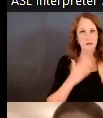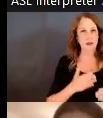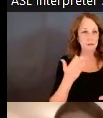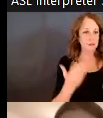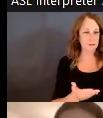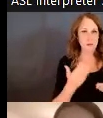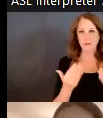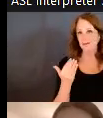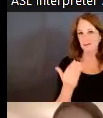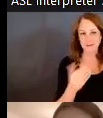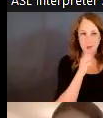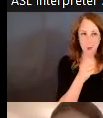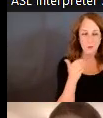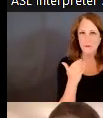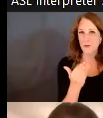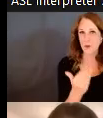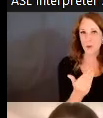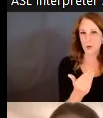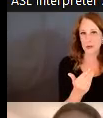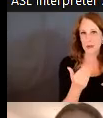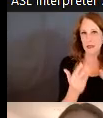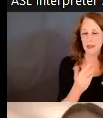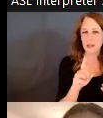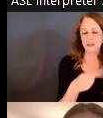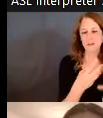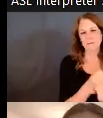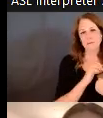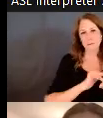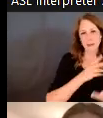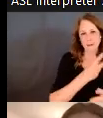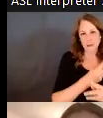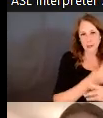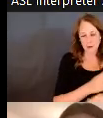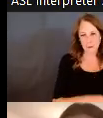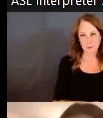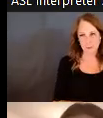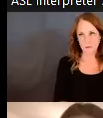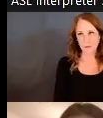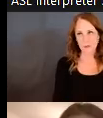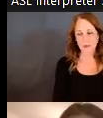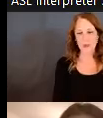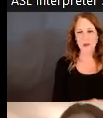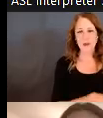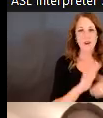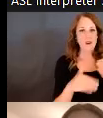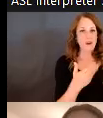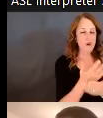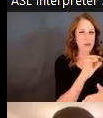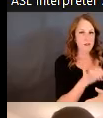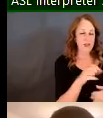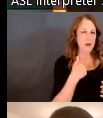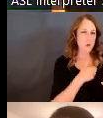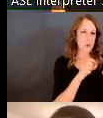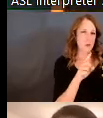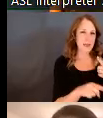forward in any way beyond getting medical care. And all of those things, right, we can't